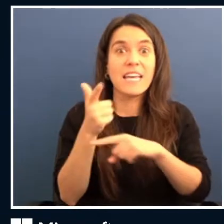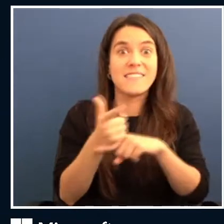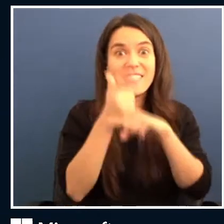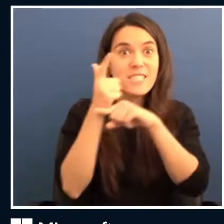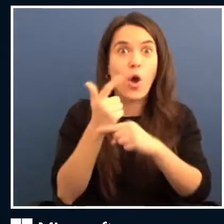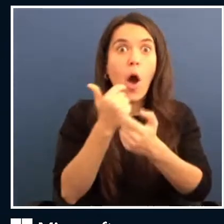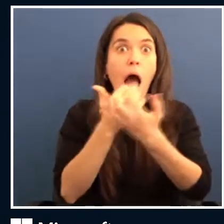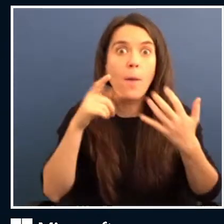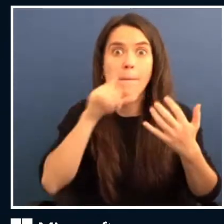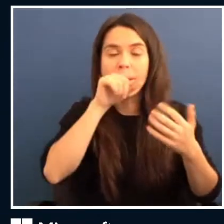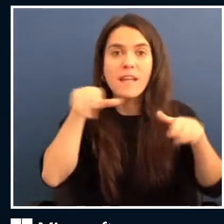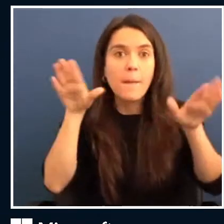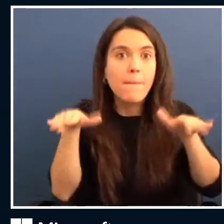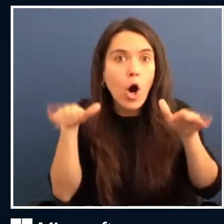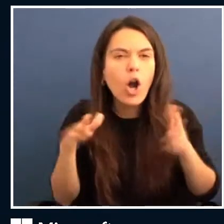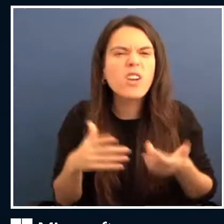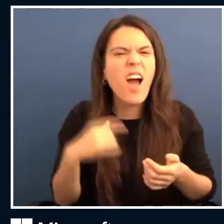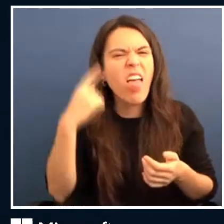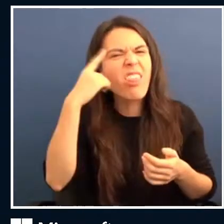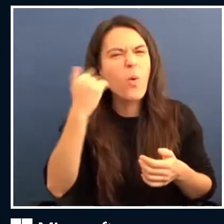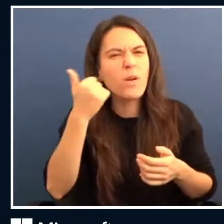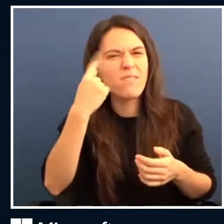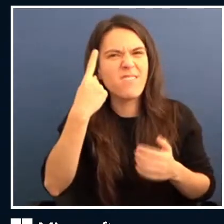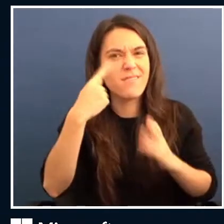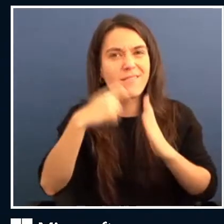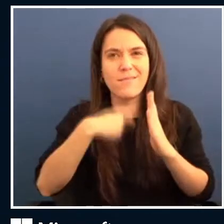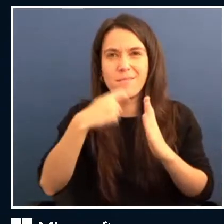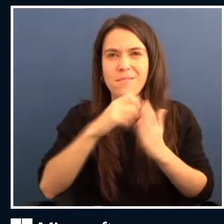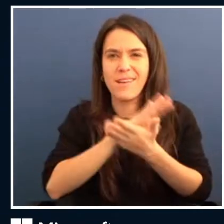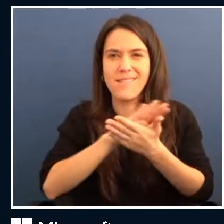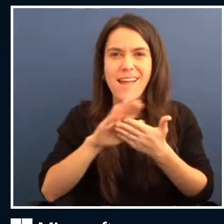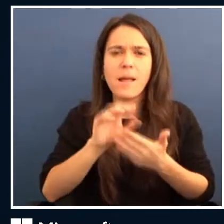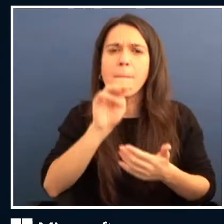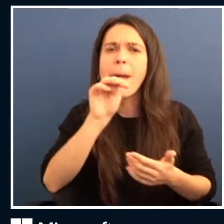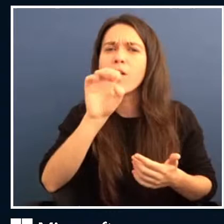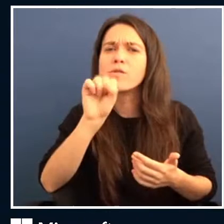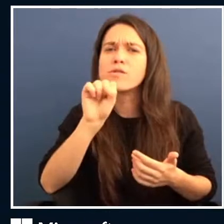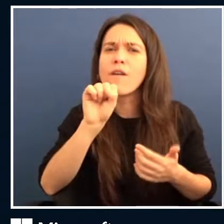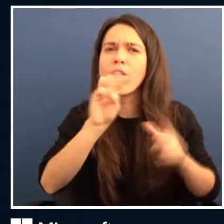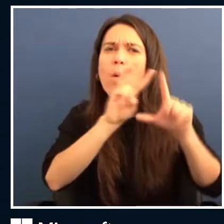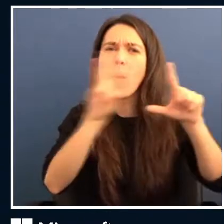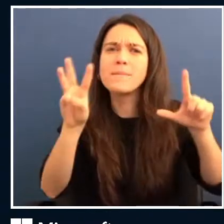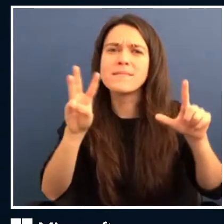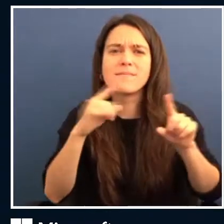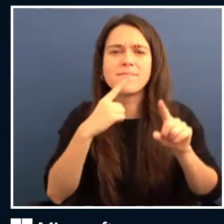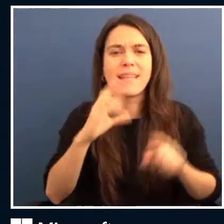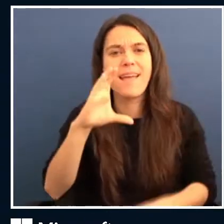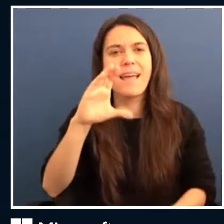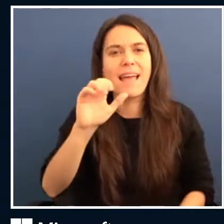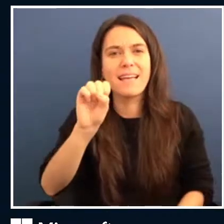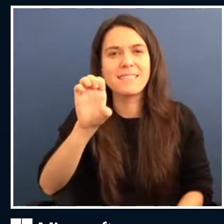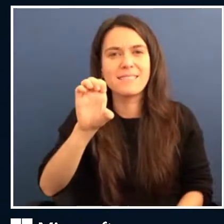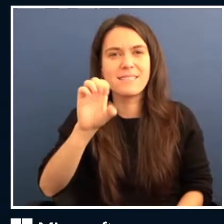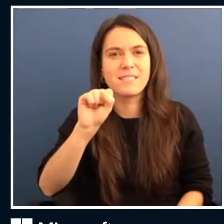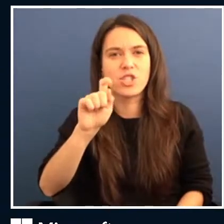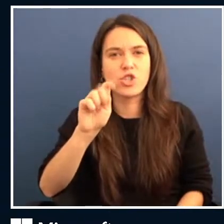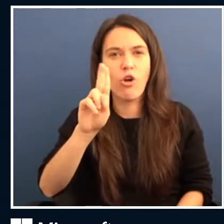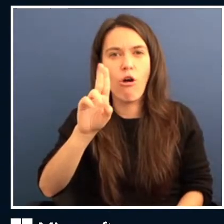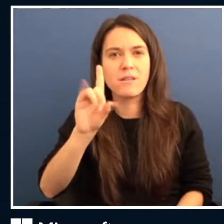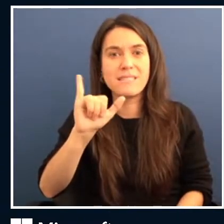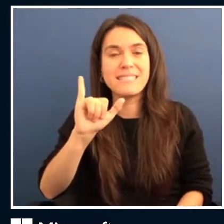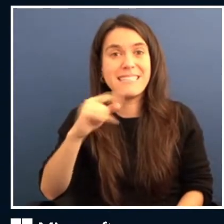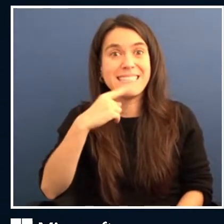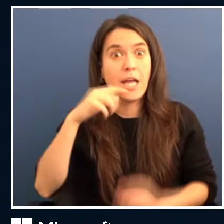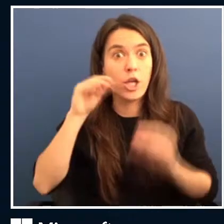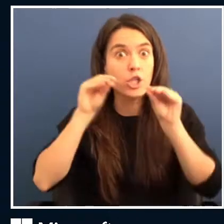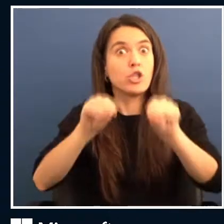think there was one nice project described on the Microsoft website as the case study when they trained the model to detect and count